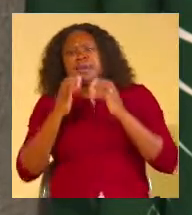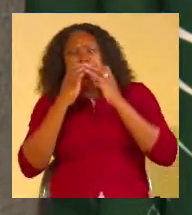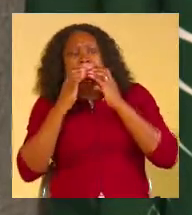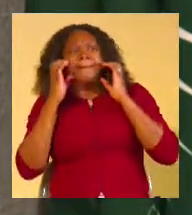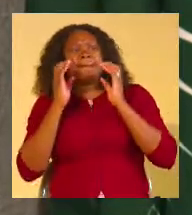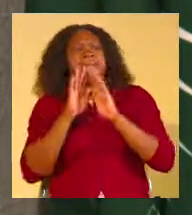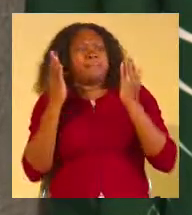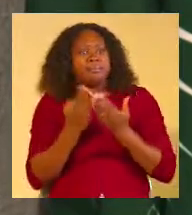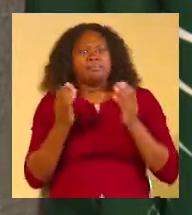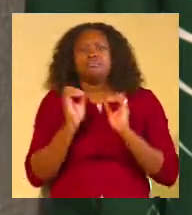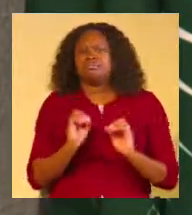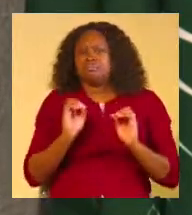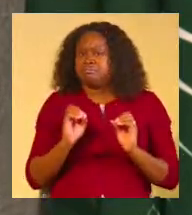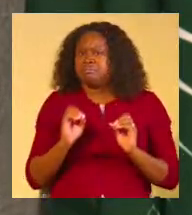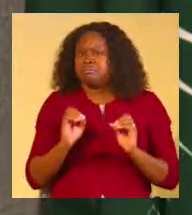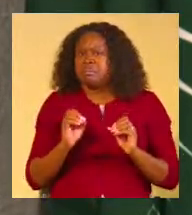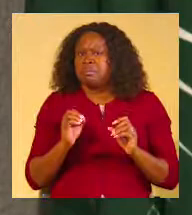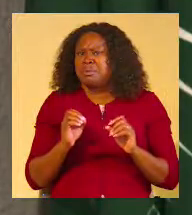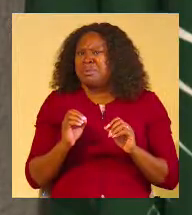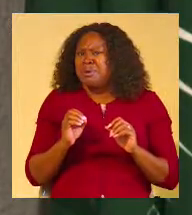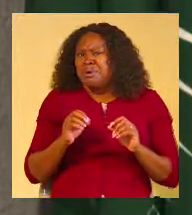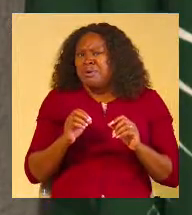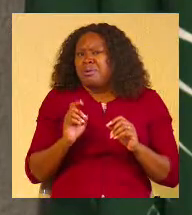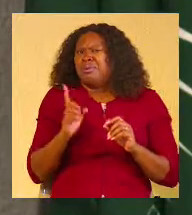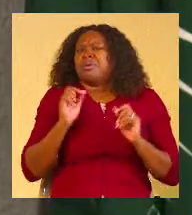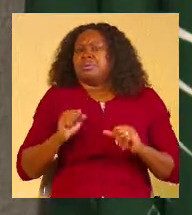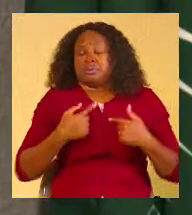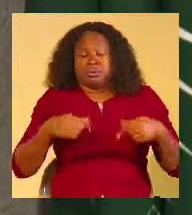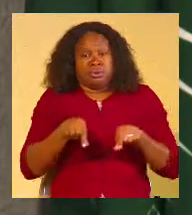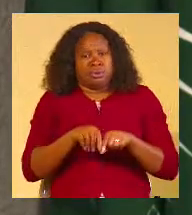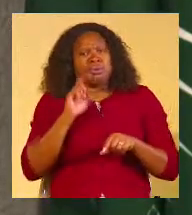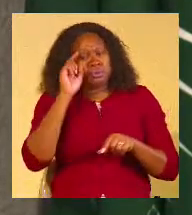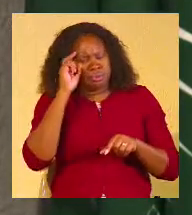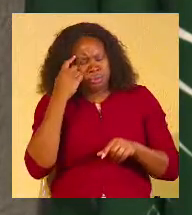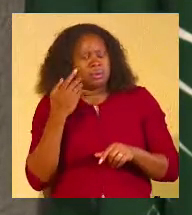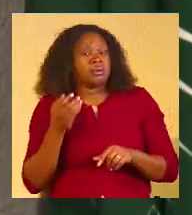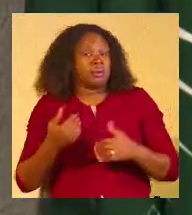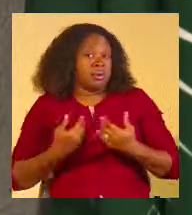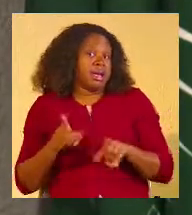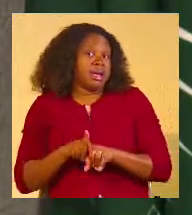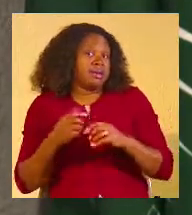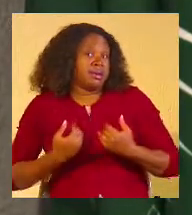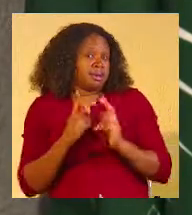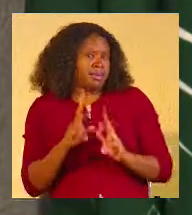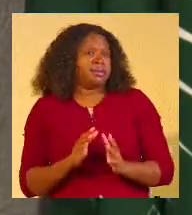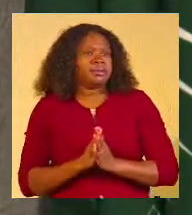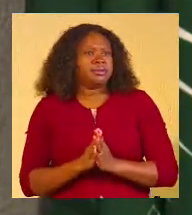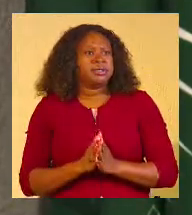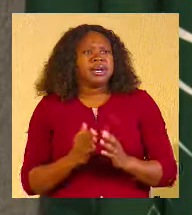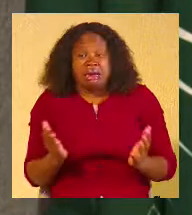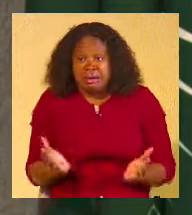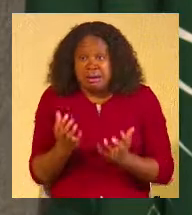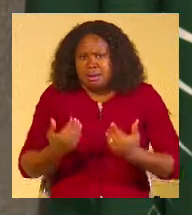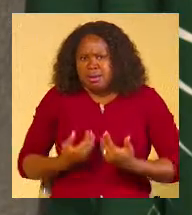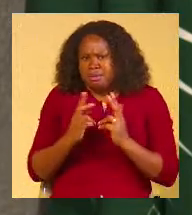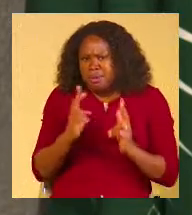the world. What can we do? So let's encourage the young people also to pull out their ingenuity and start coming up with